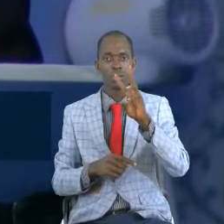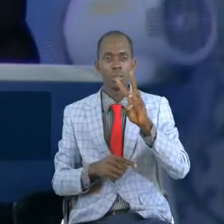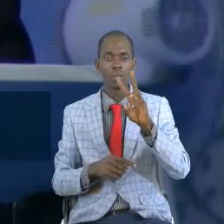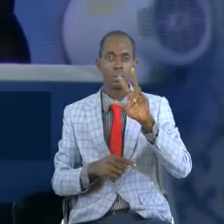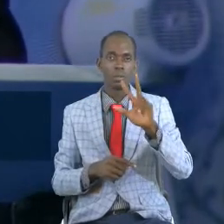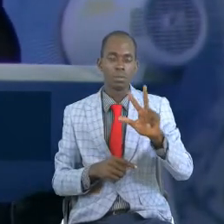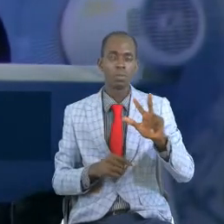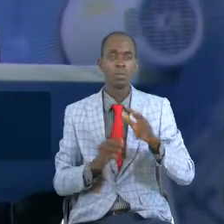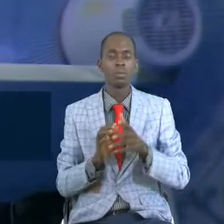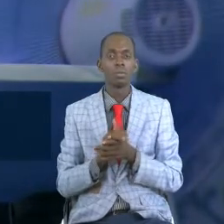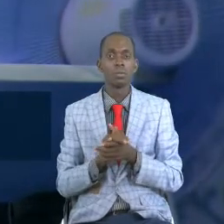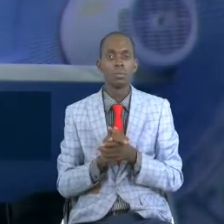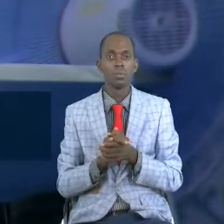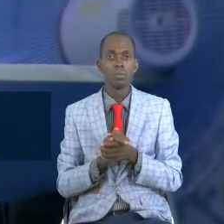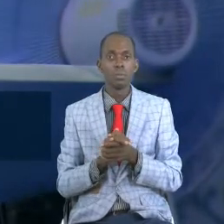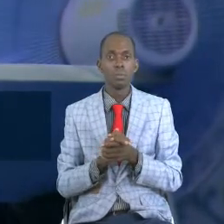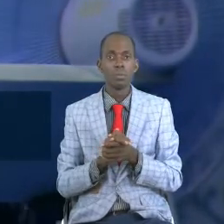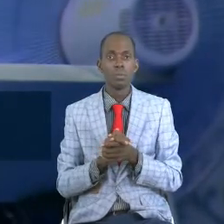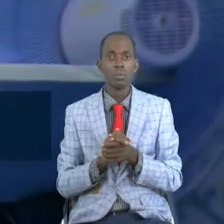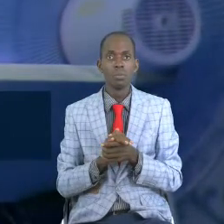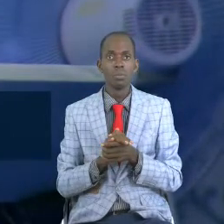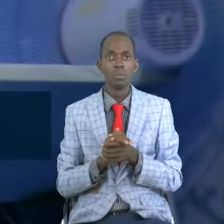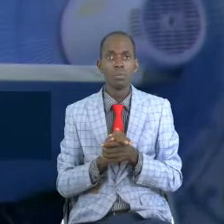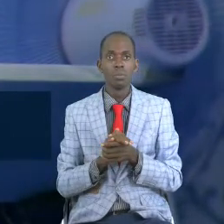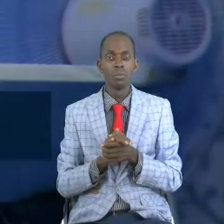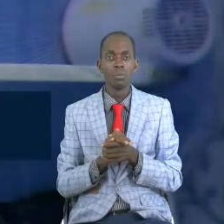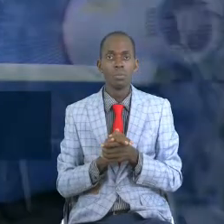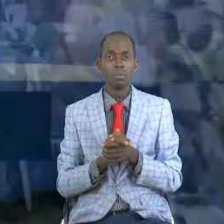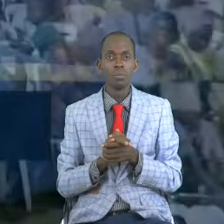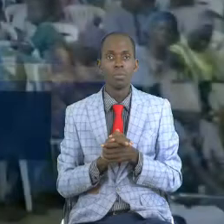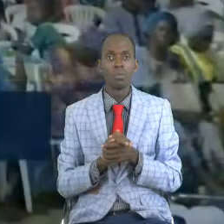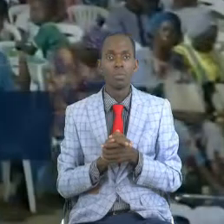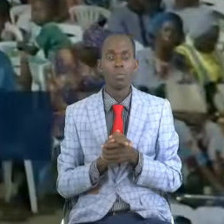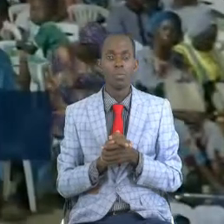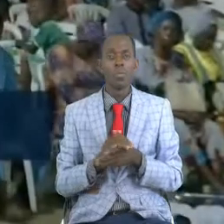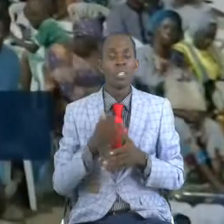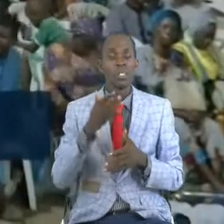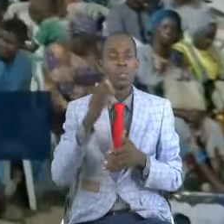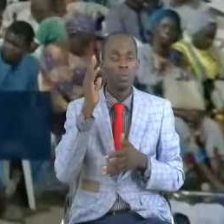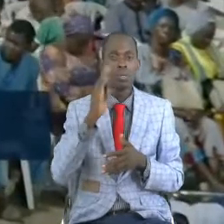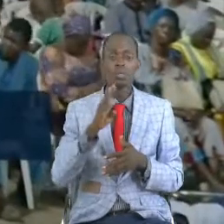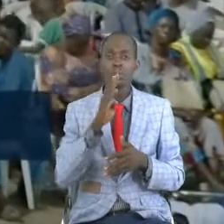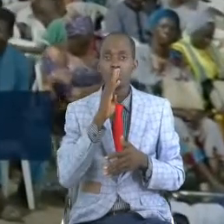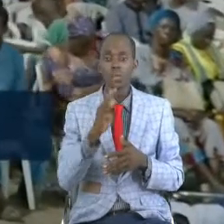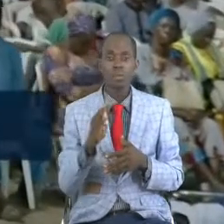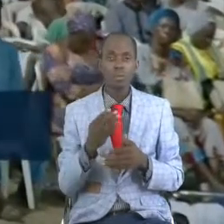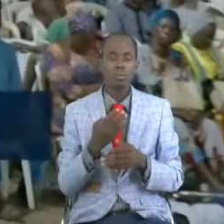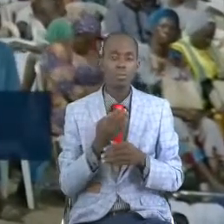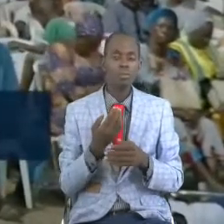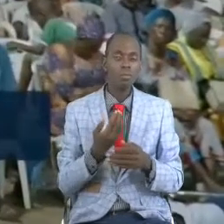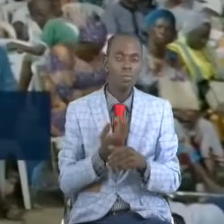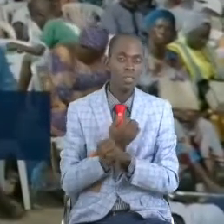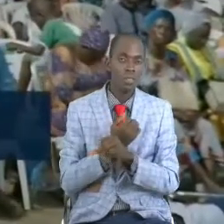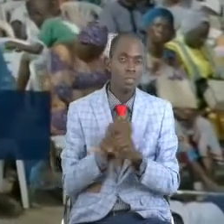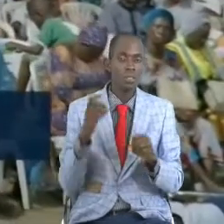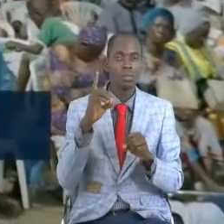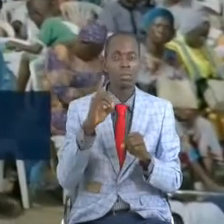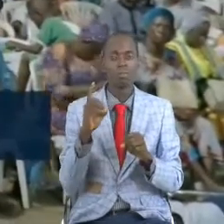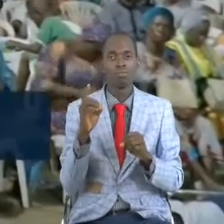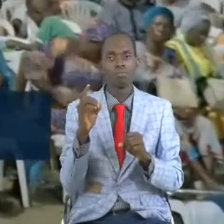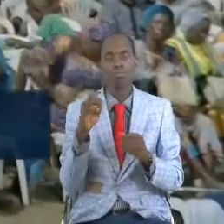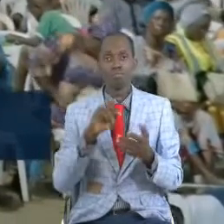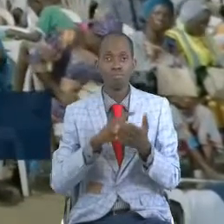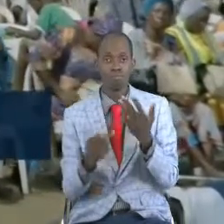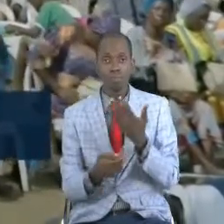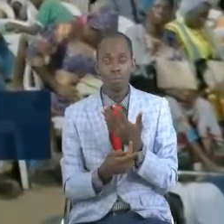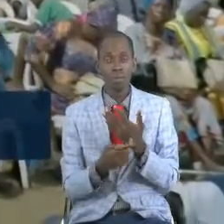6 3 there'll be converts rally for those online it's